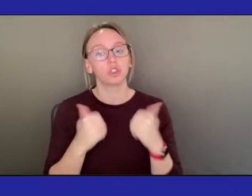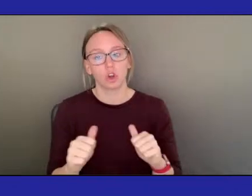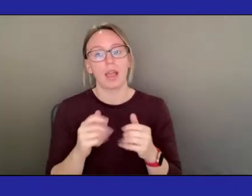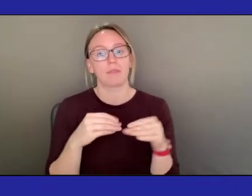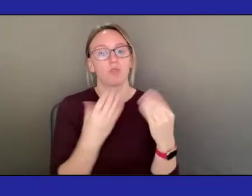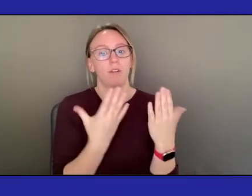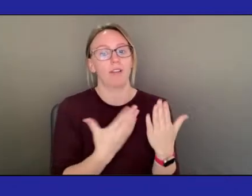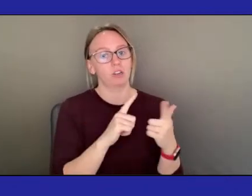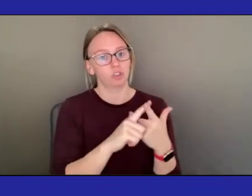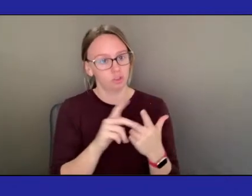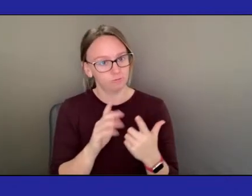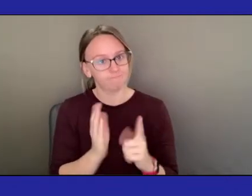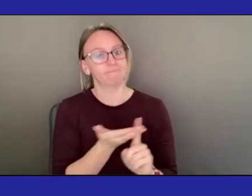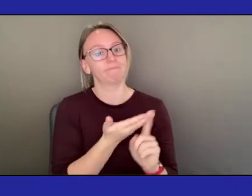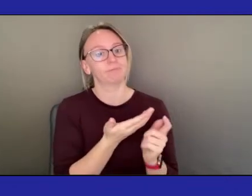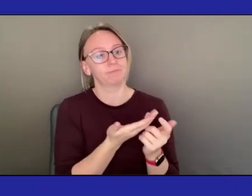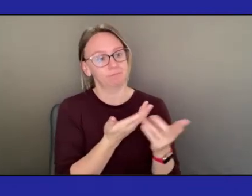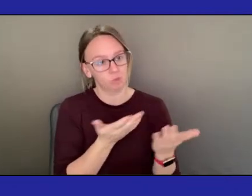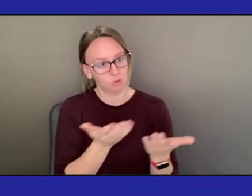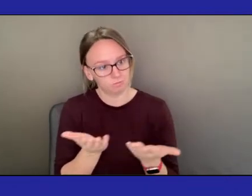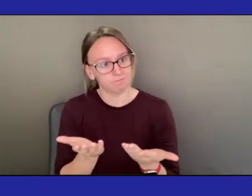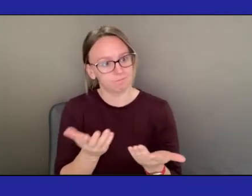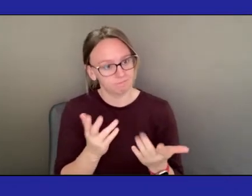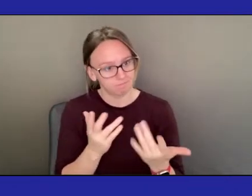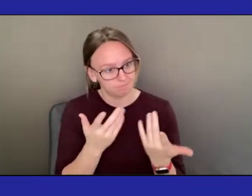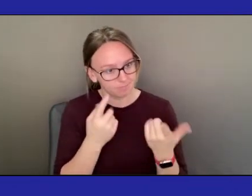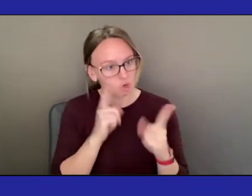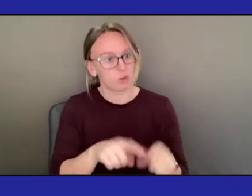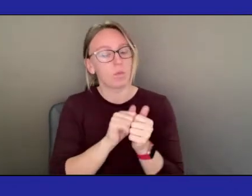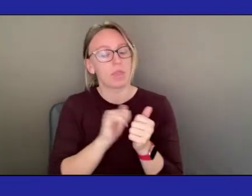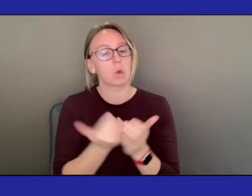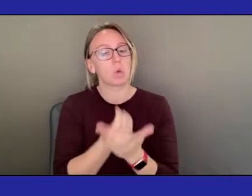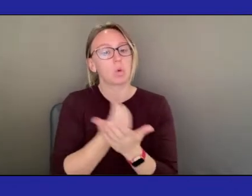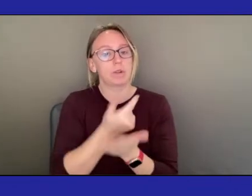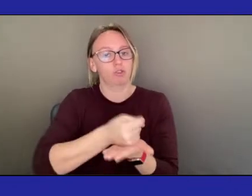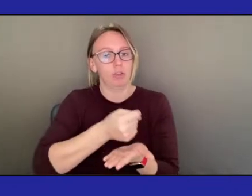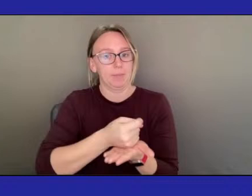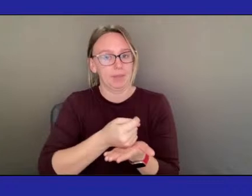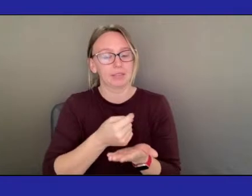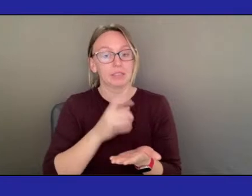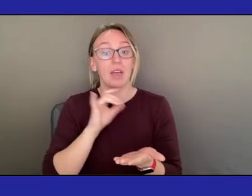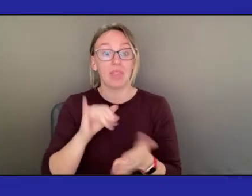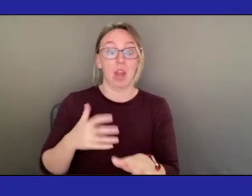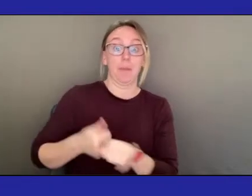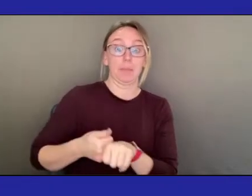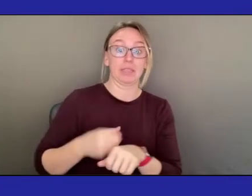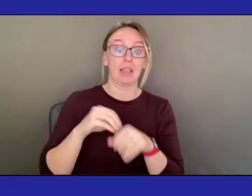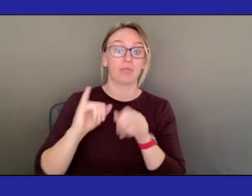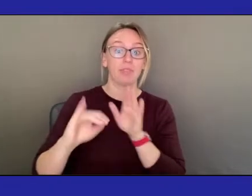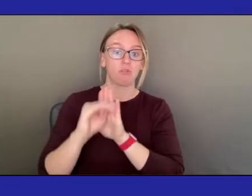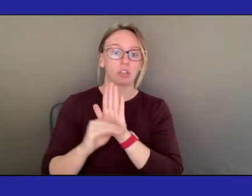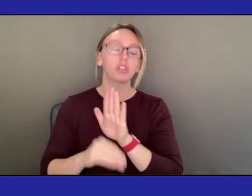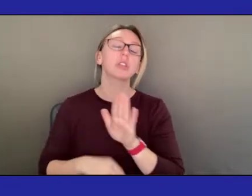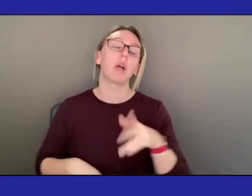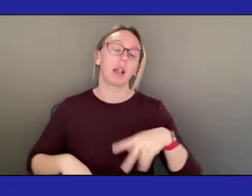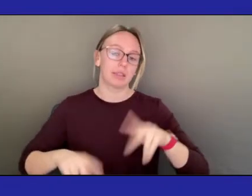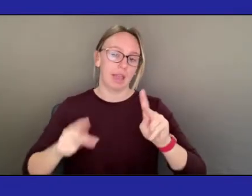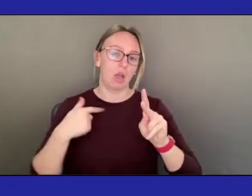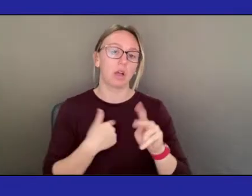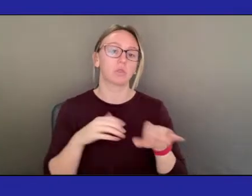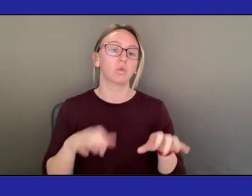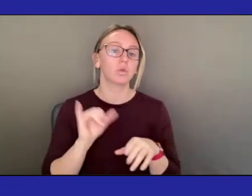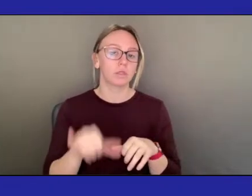some of our newer treatments, this update to the registry will really allow us to do that. So we can look to see how